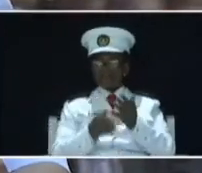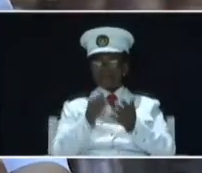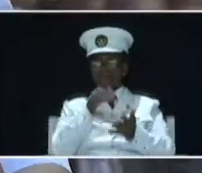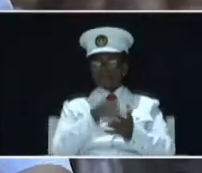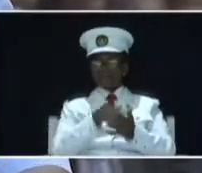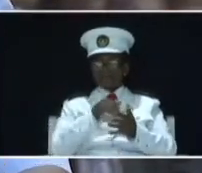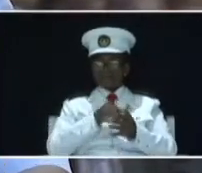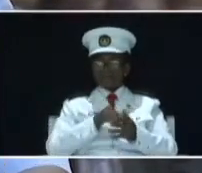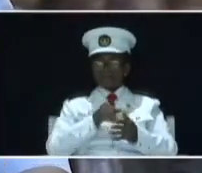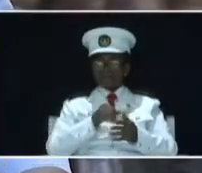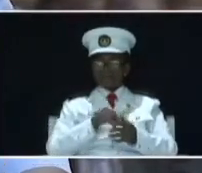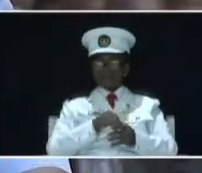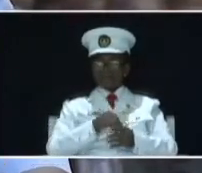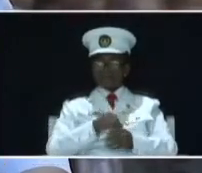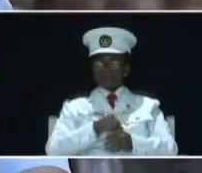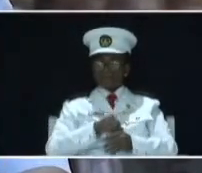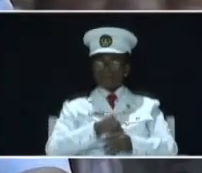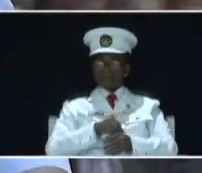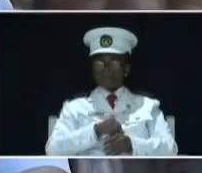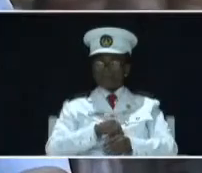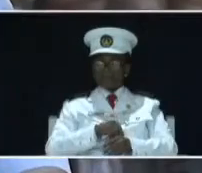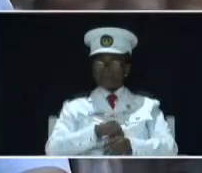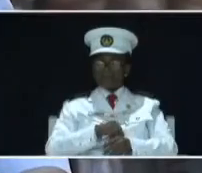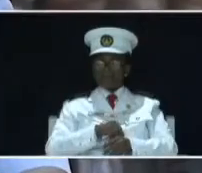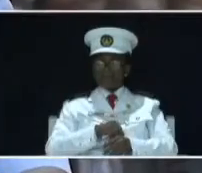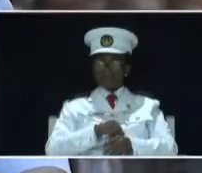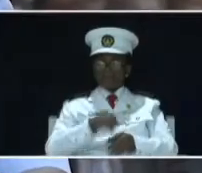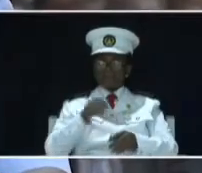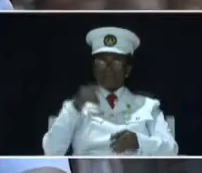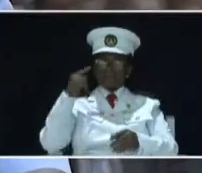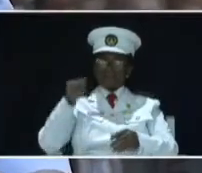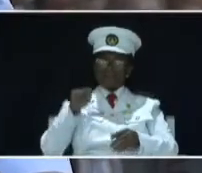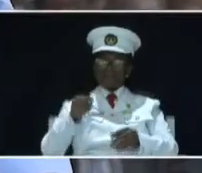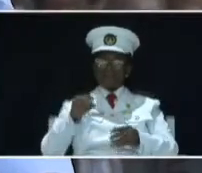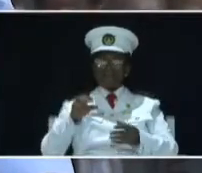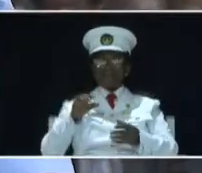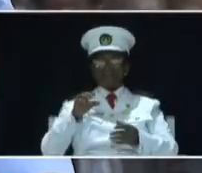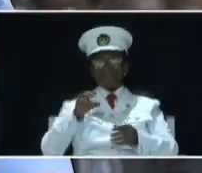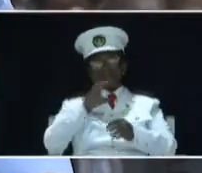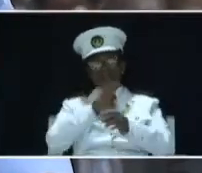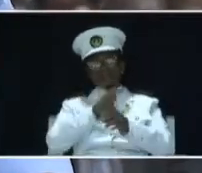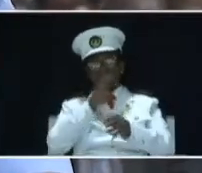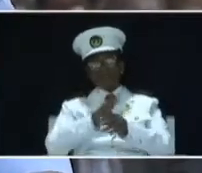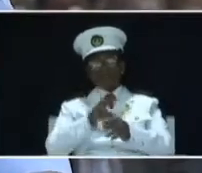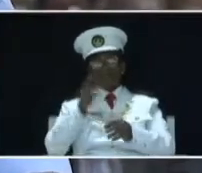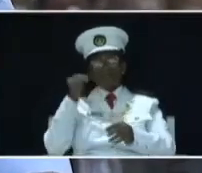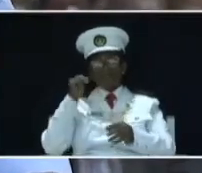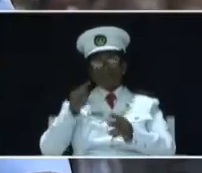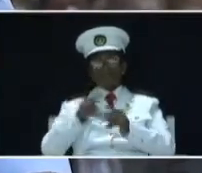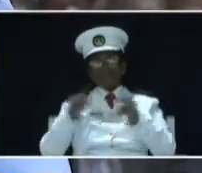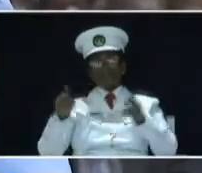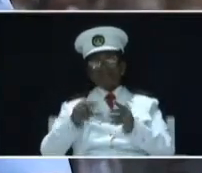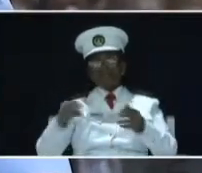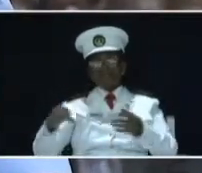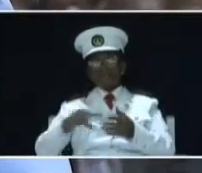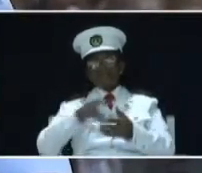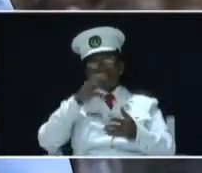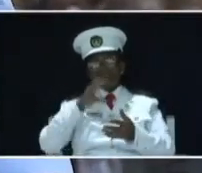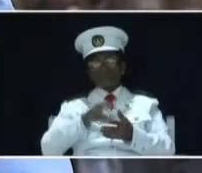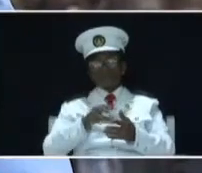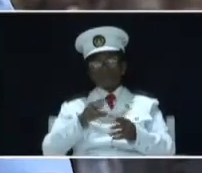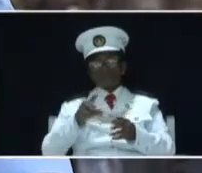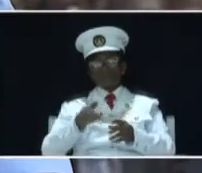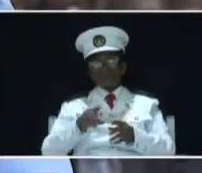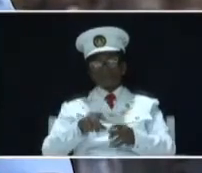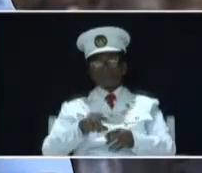overseer, and the church was very, very rich at that time. So rich that the total income of the church